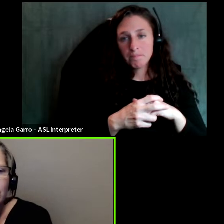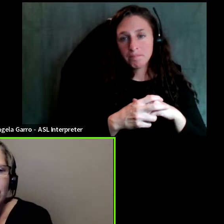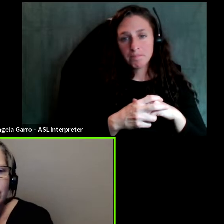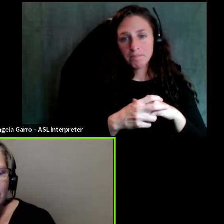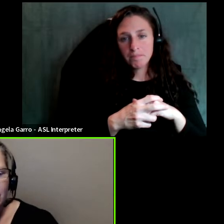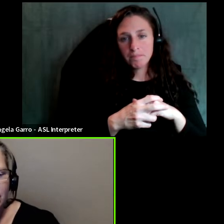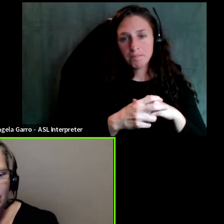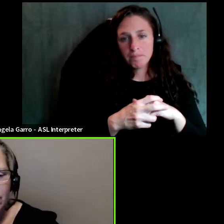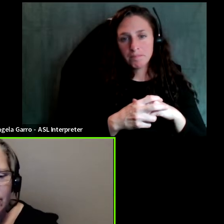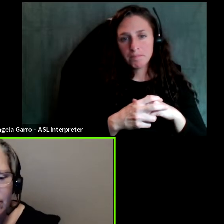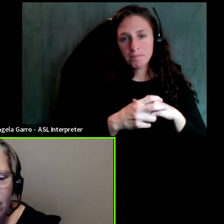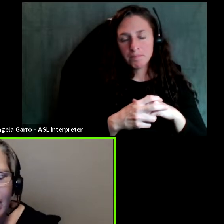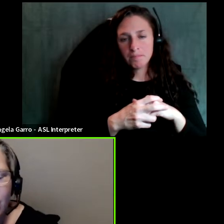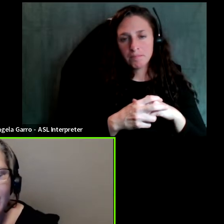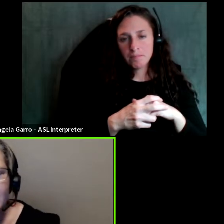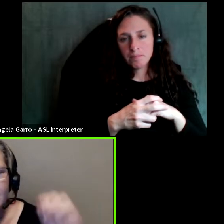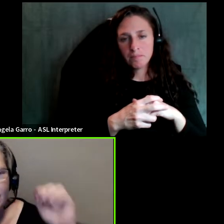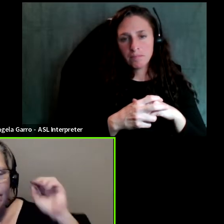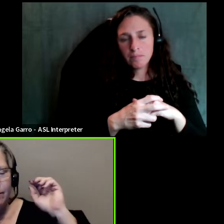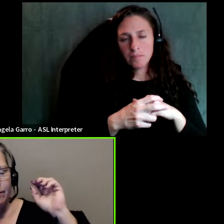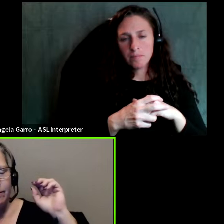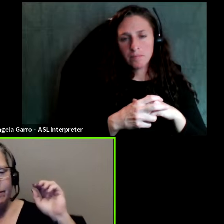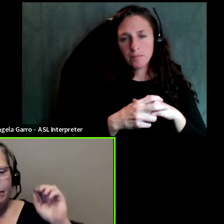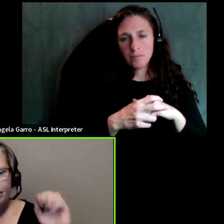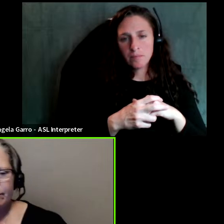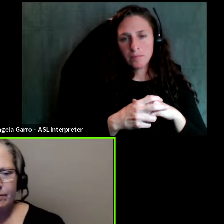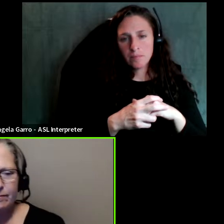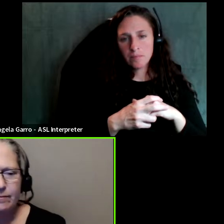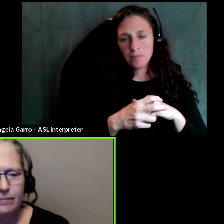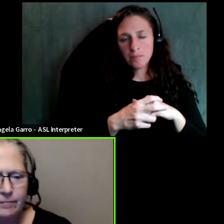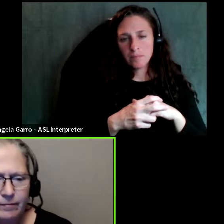We'll help you. What was that? Okay, go ahead.